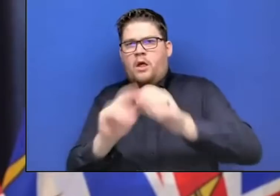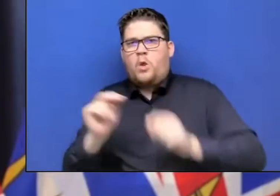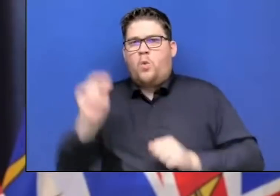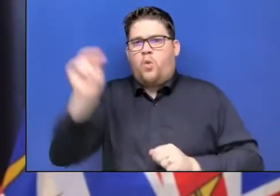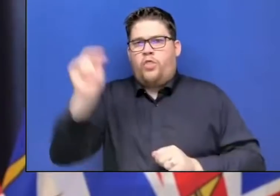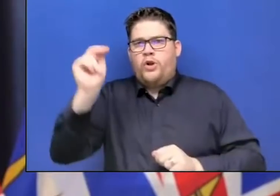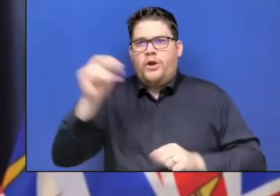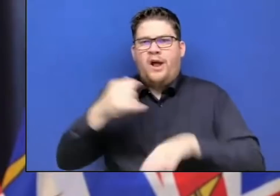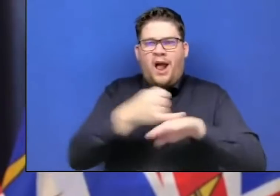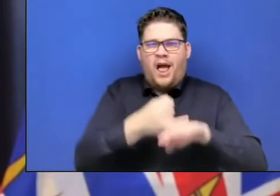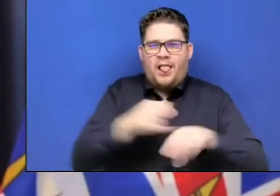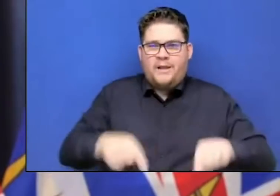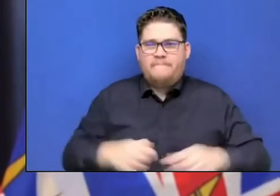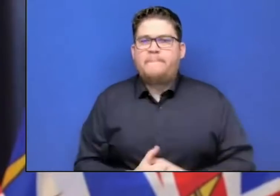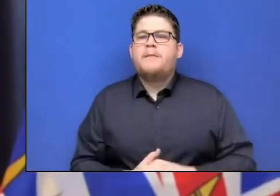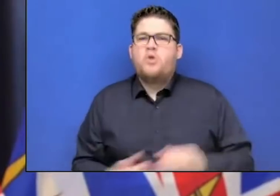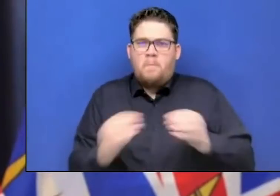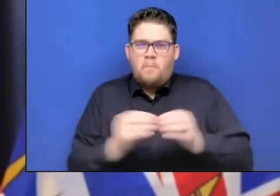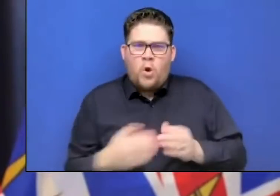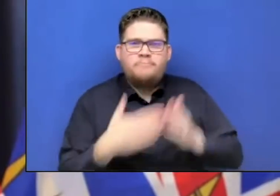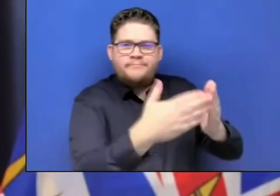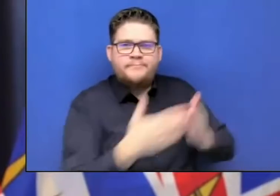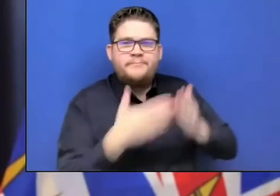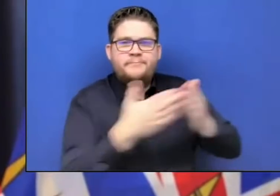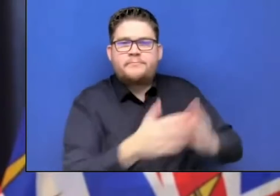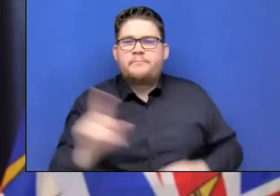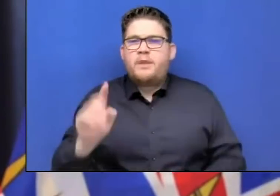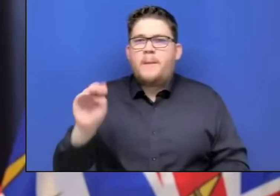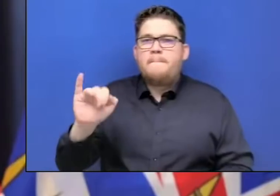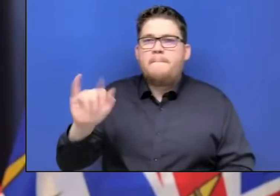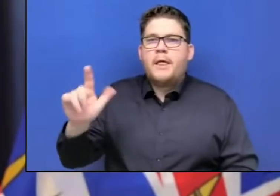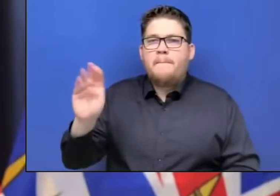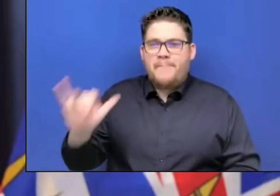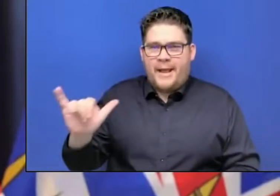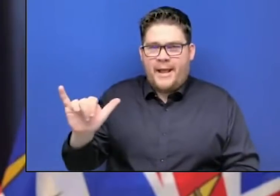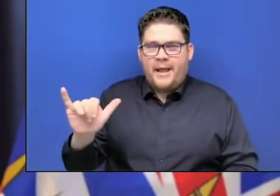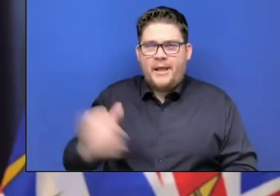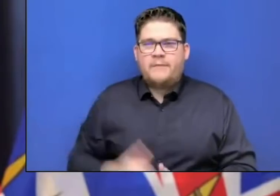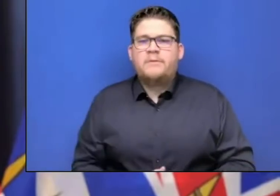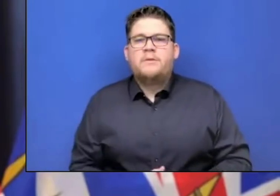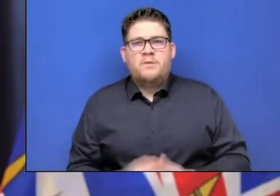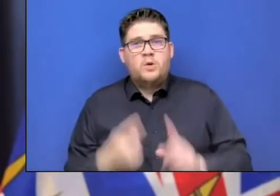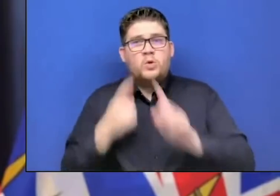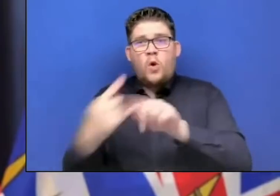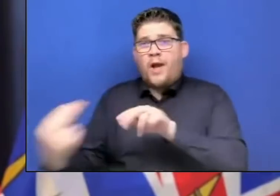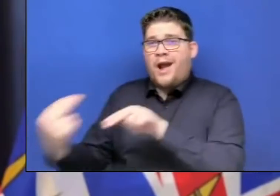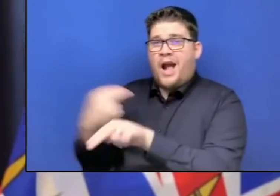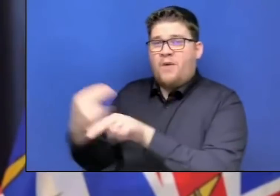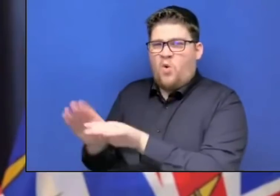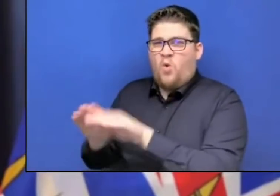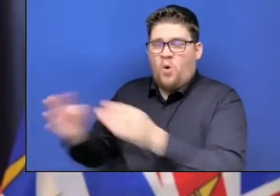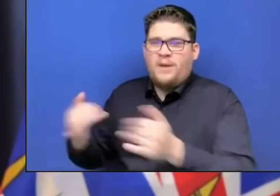Bay-Brentwood Bay route while work continues to fully open the Malahat Highway 1. The BC Trucking Association has been